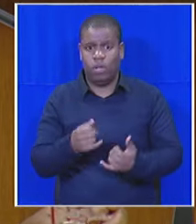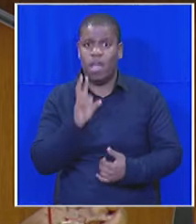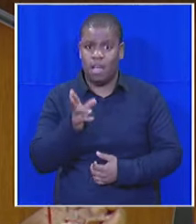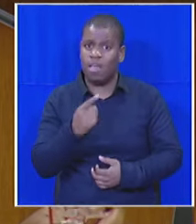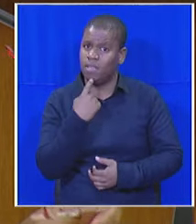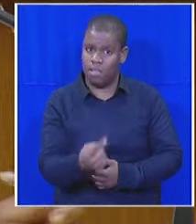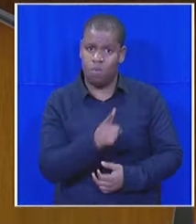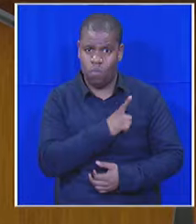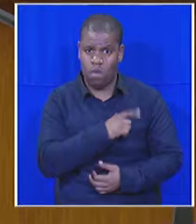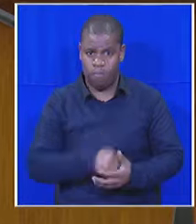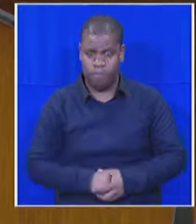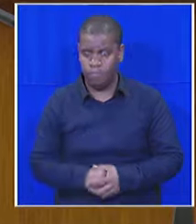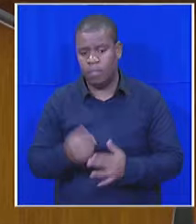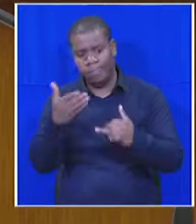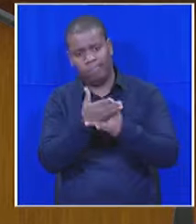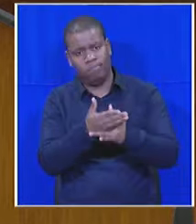Honorable Majake.